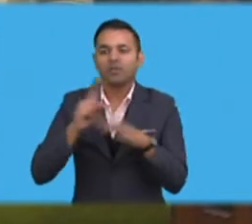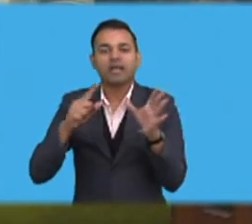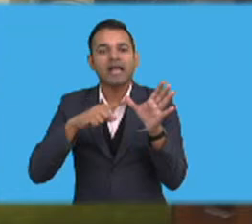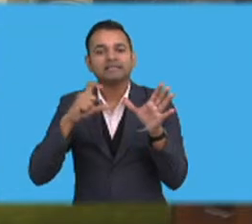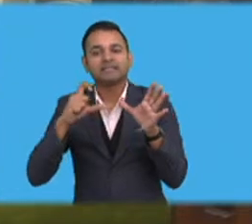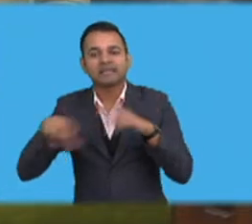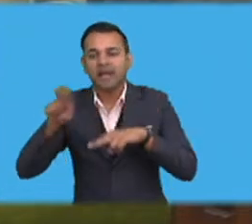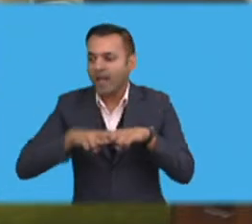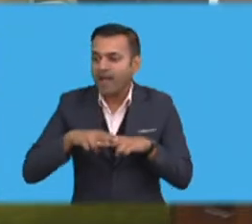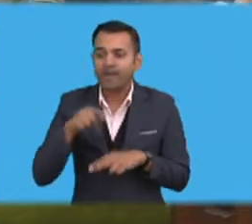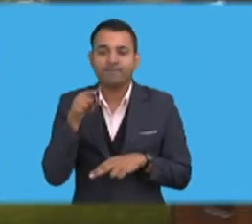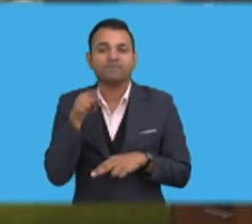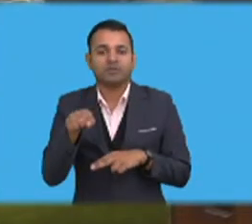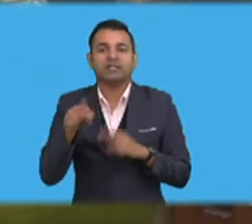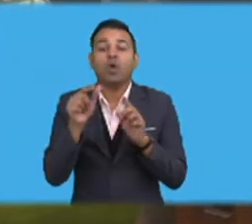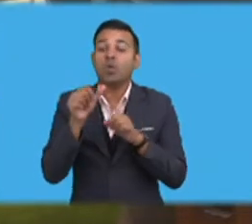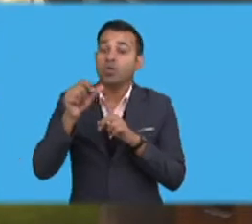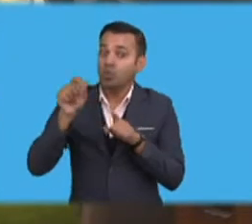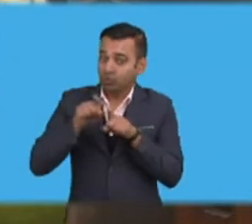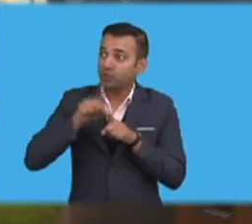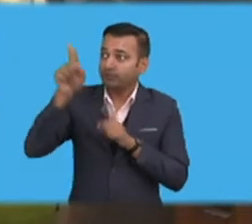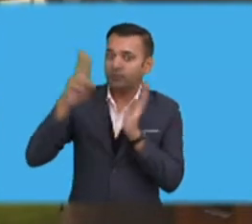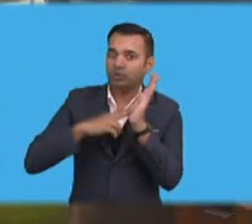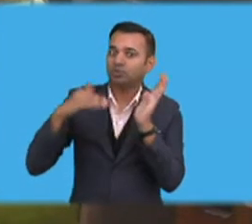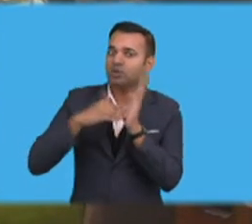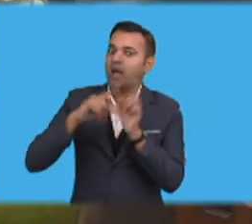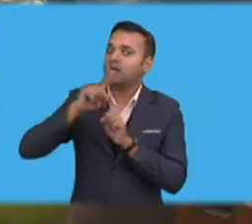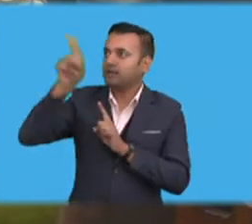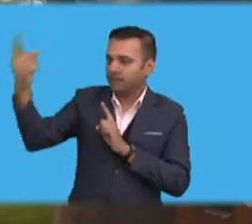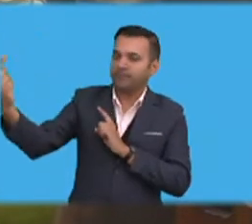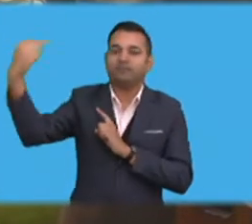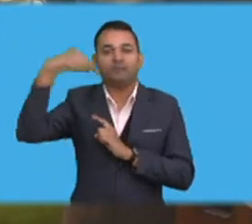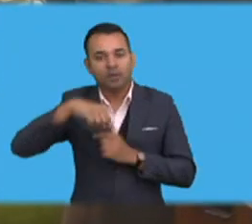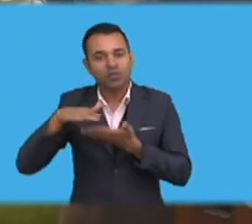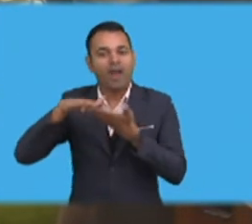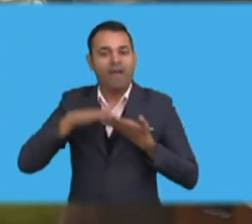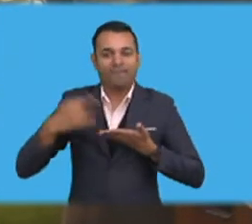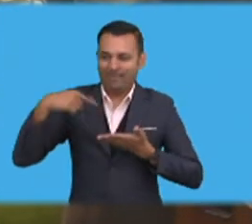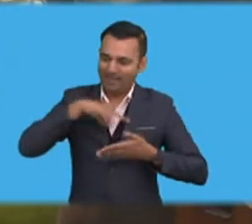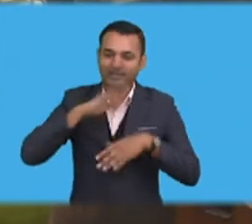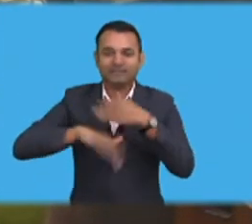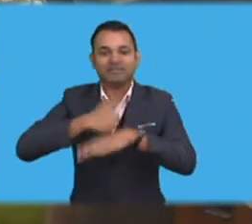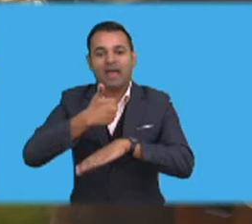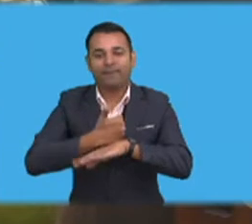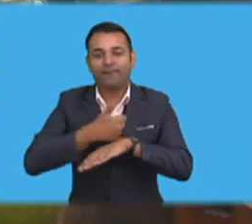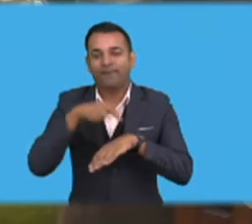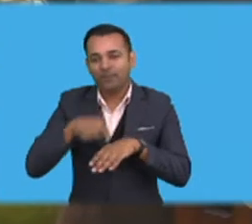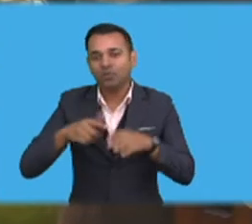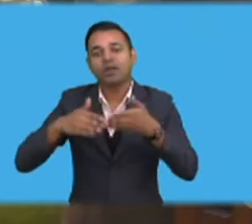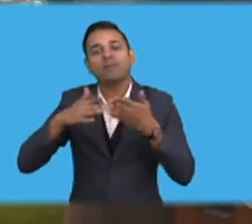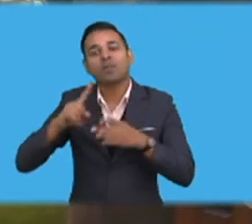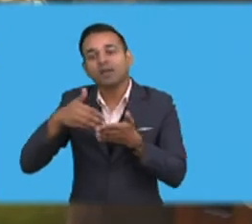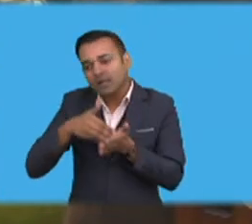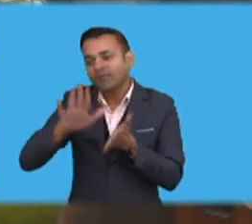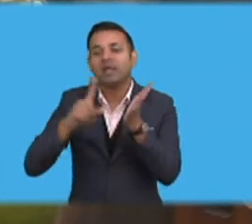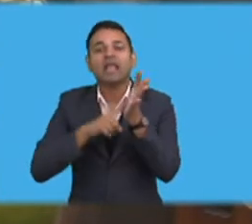helped us set up the structure in the first place. The ACCF board had endorsed the motor vehicle accident levies to be changed from 1